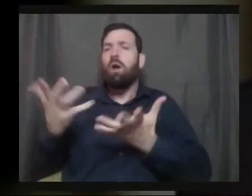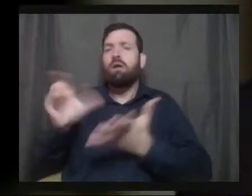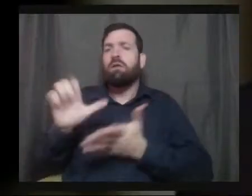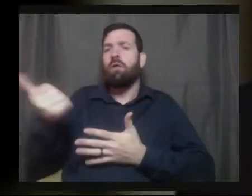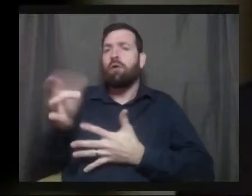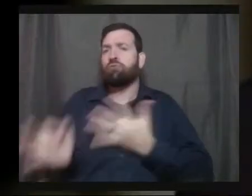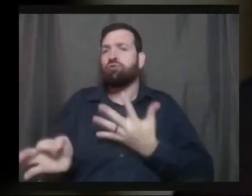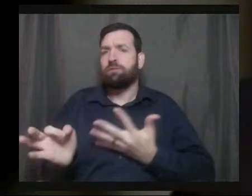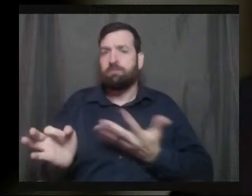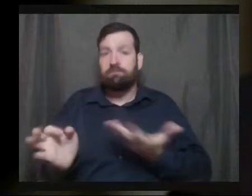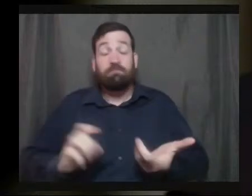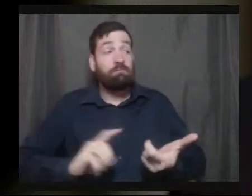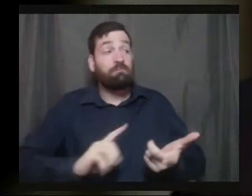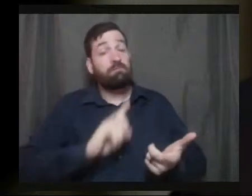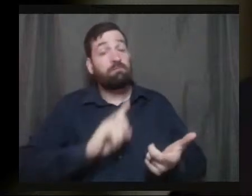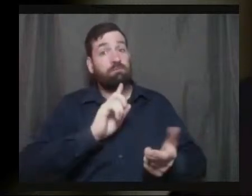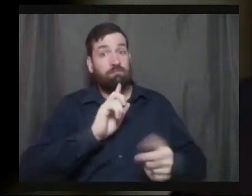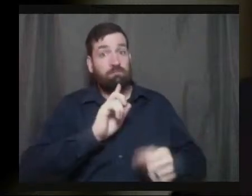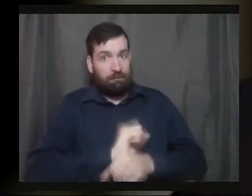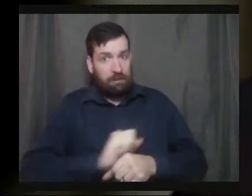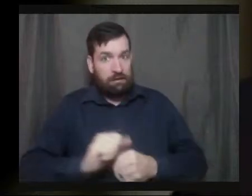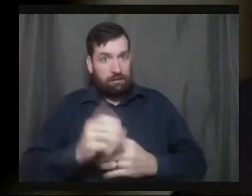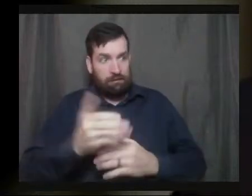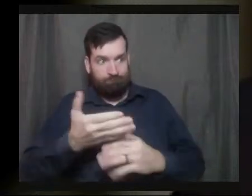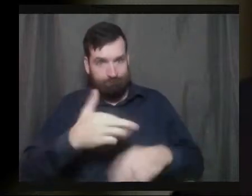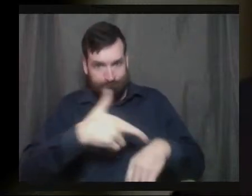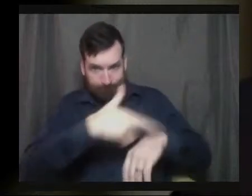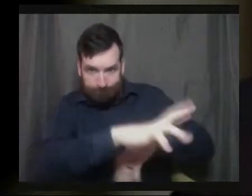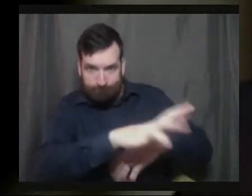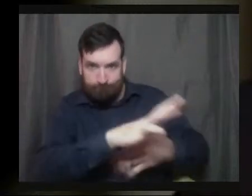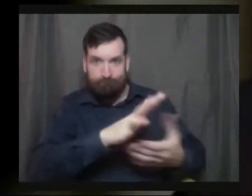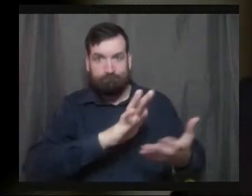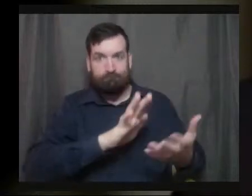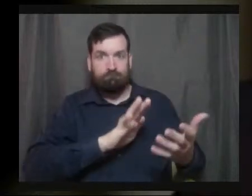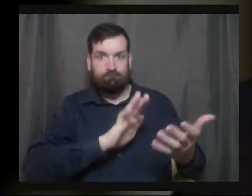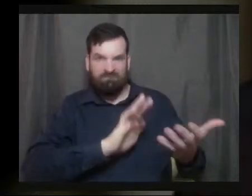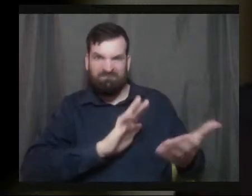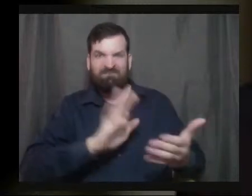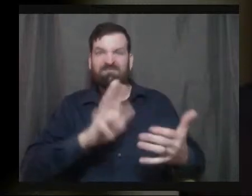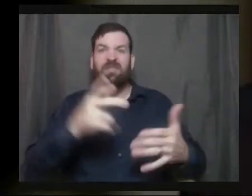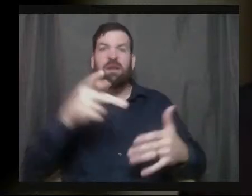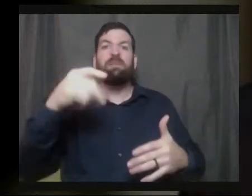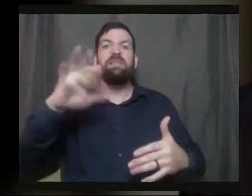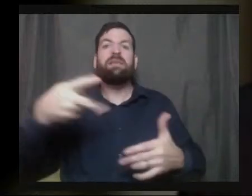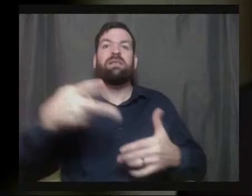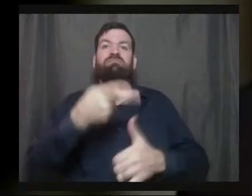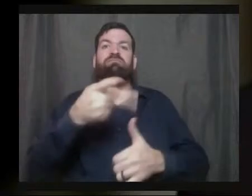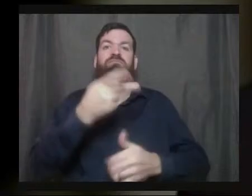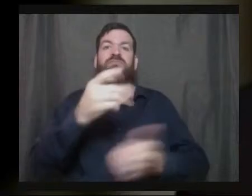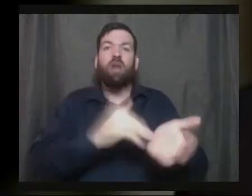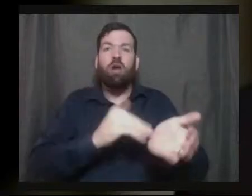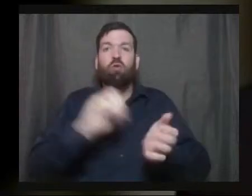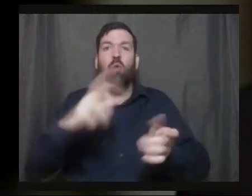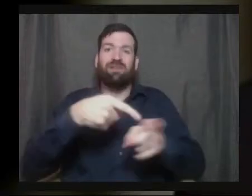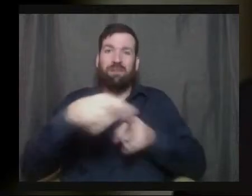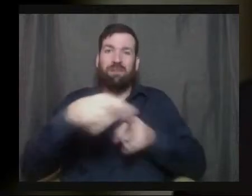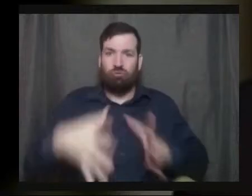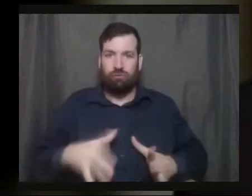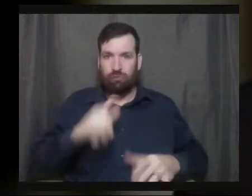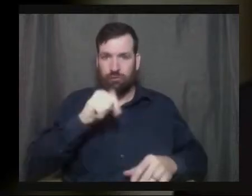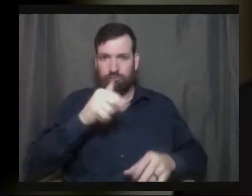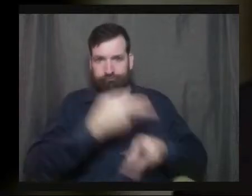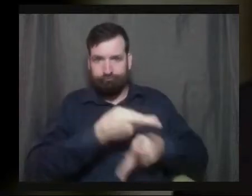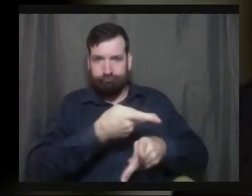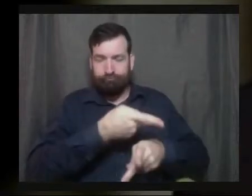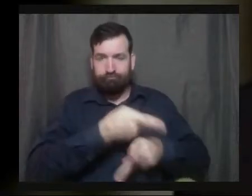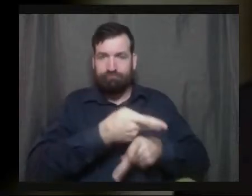I would definitely want to defer to the primary care physician or subspecialist that was taking care